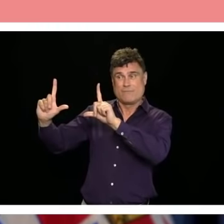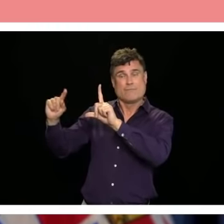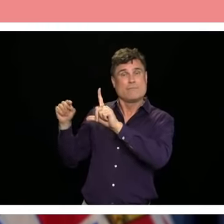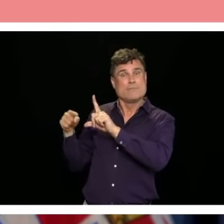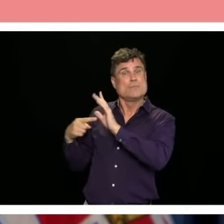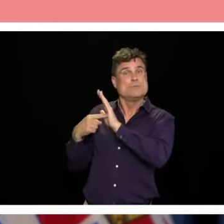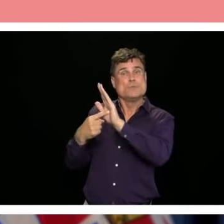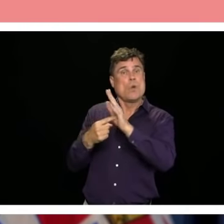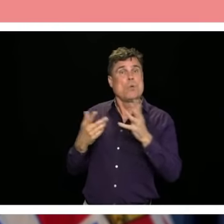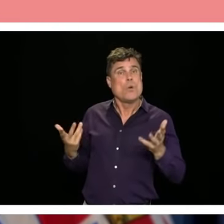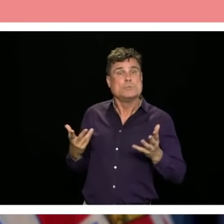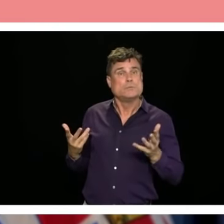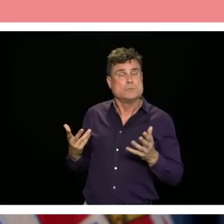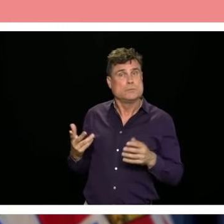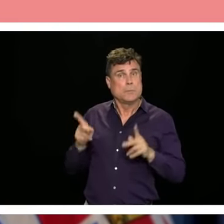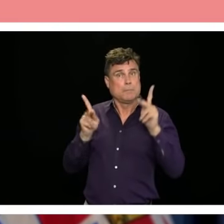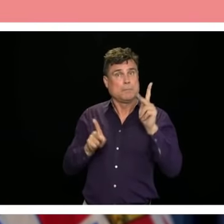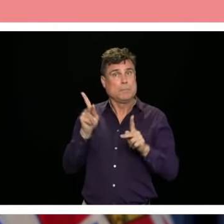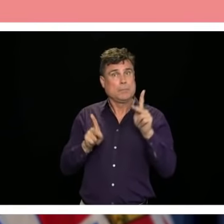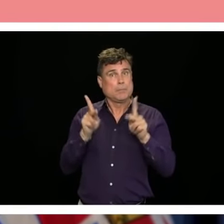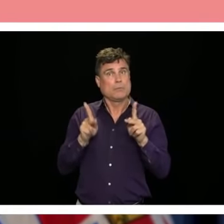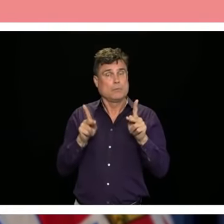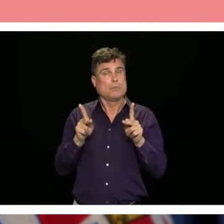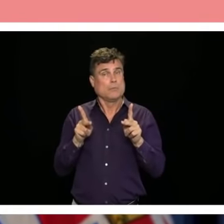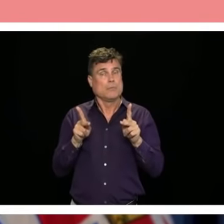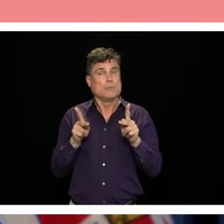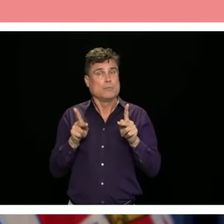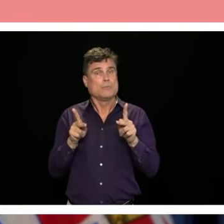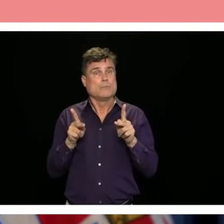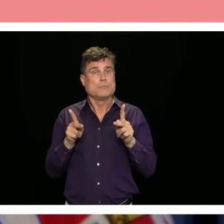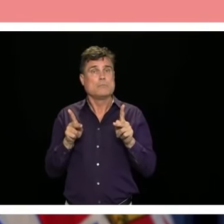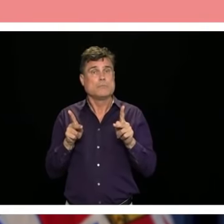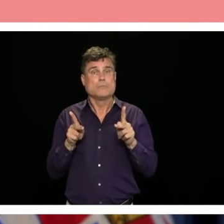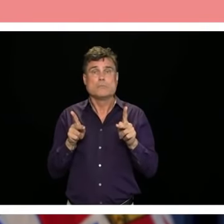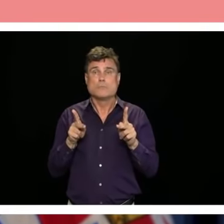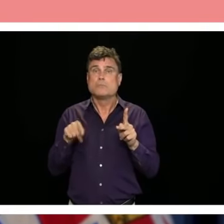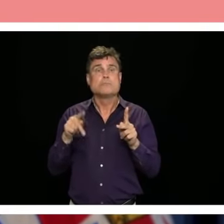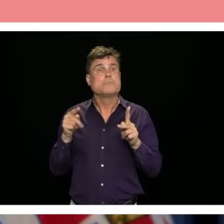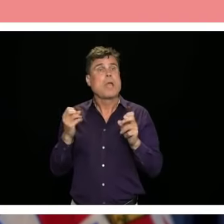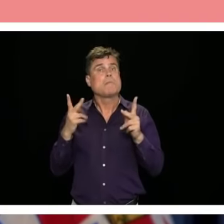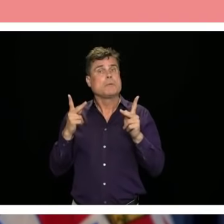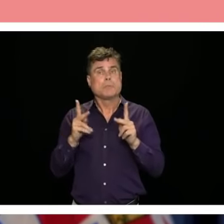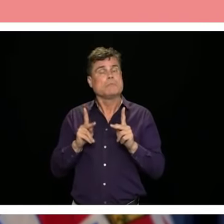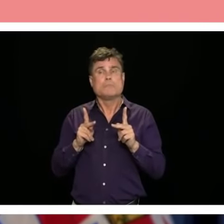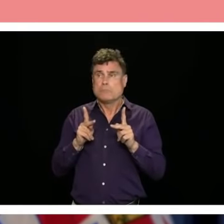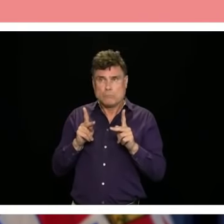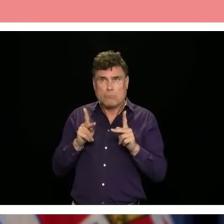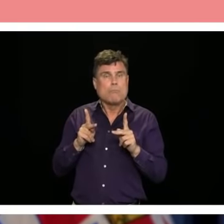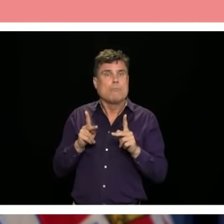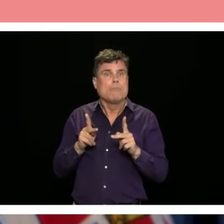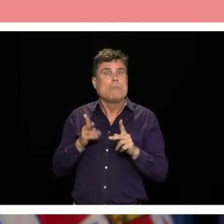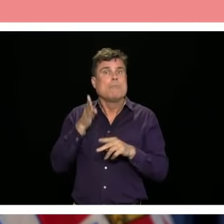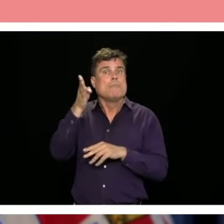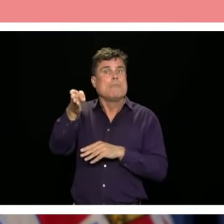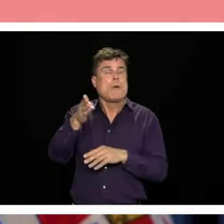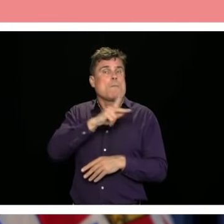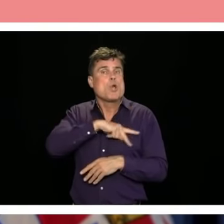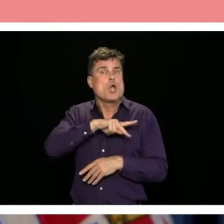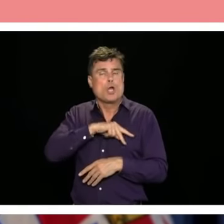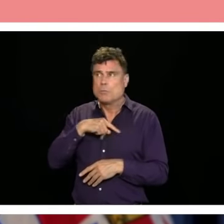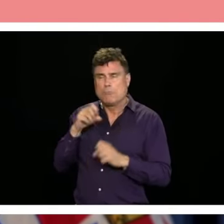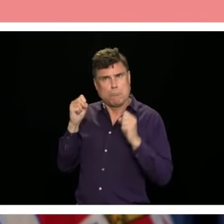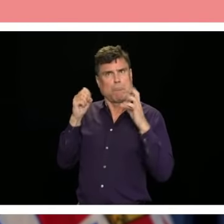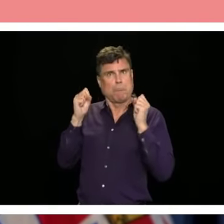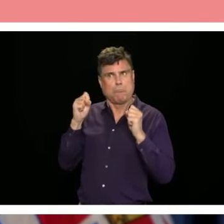and I see that myself when I'm out and around. And the fact that we've continued to go to